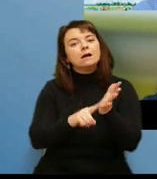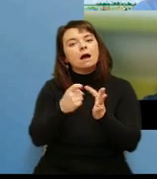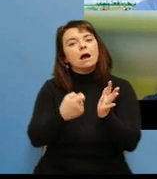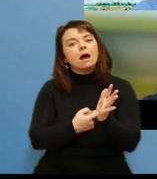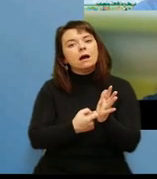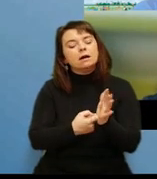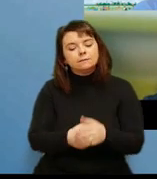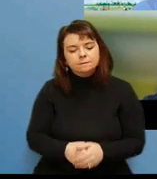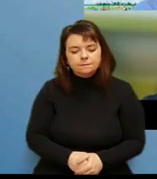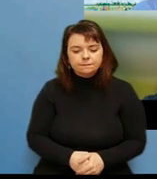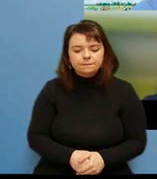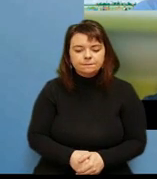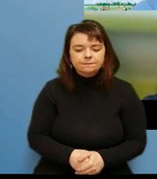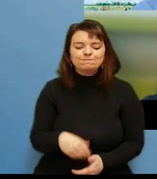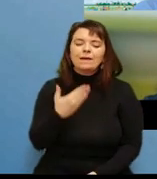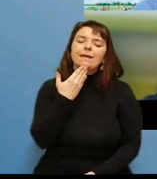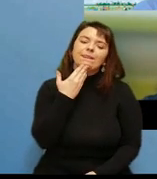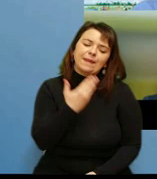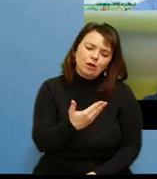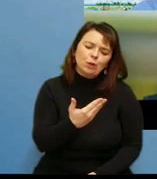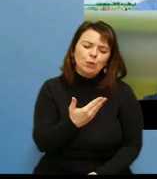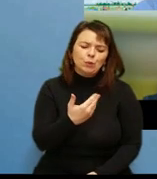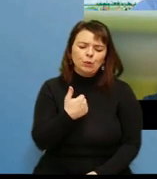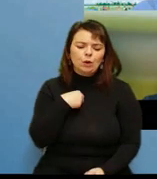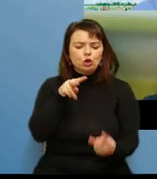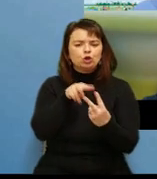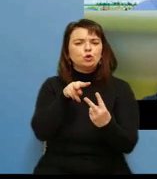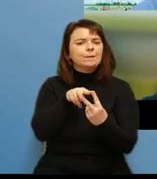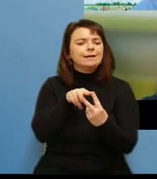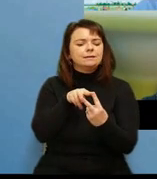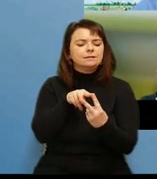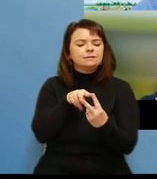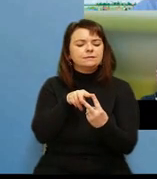Yeah, excellent suggestions. Thanks, Chris. Peter.